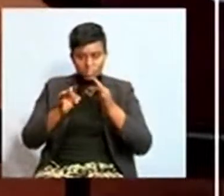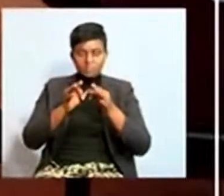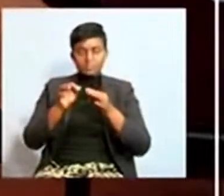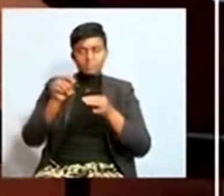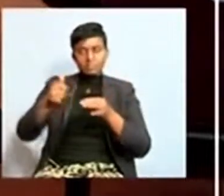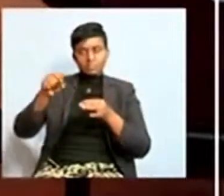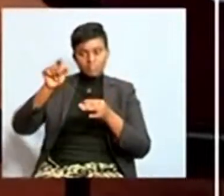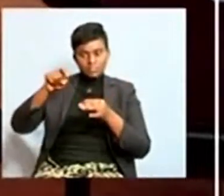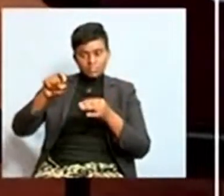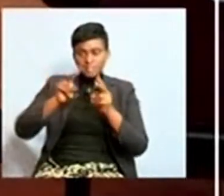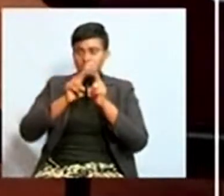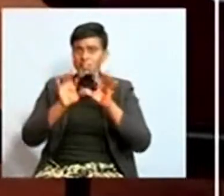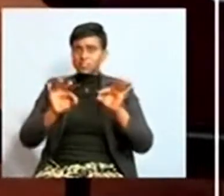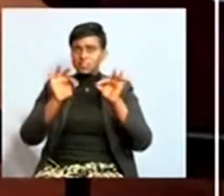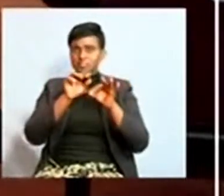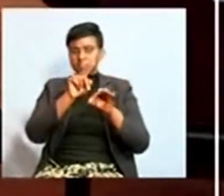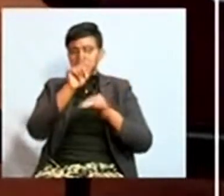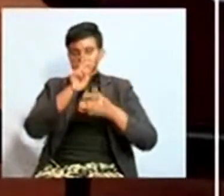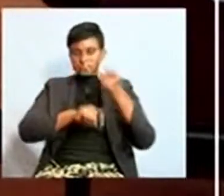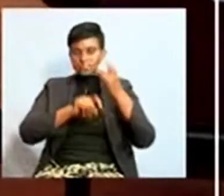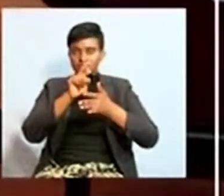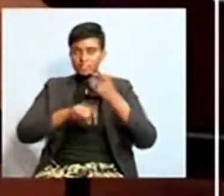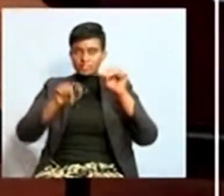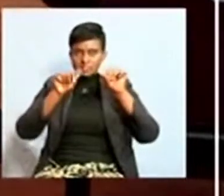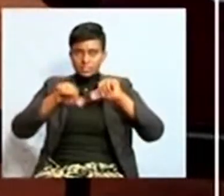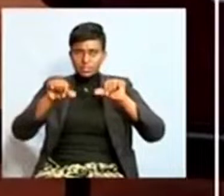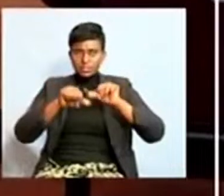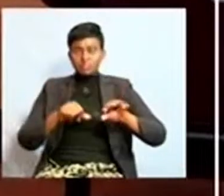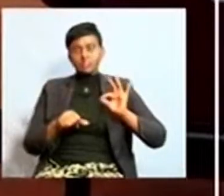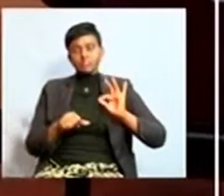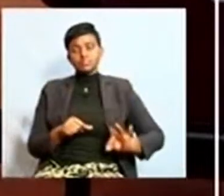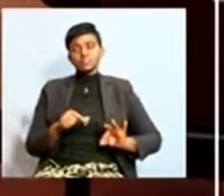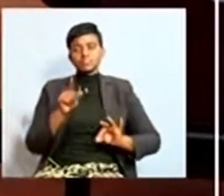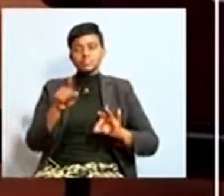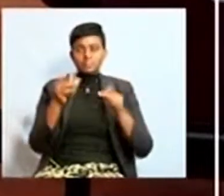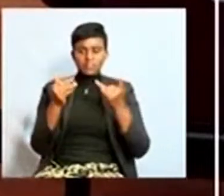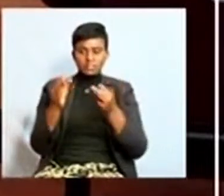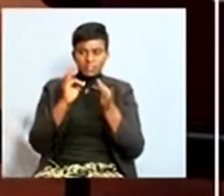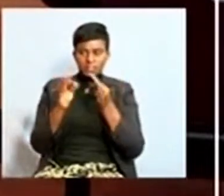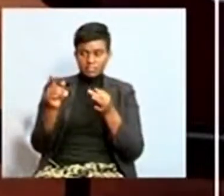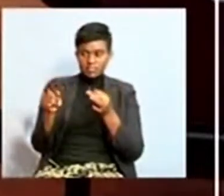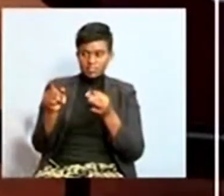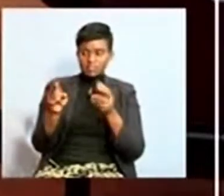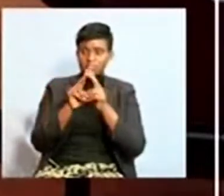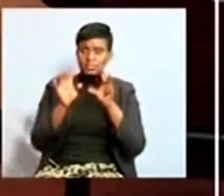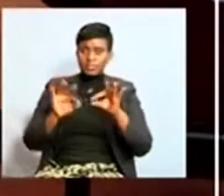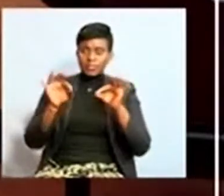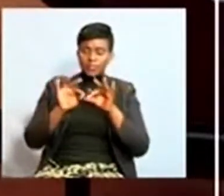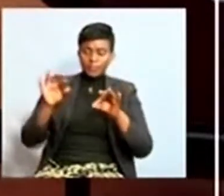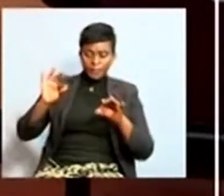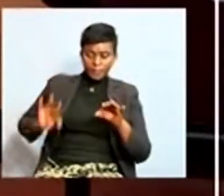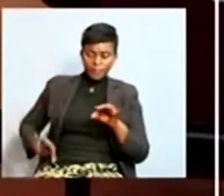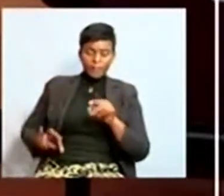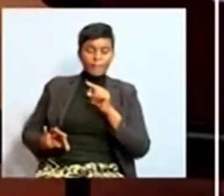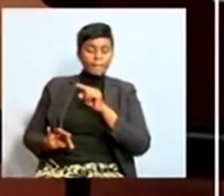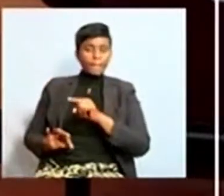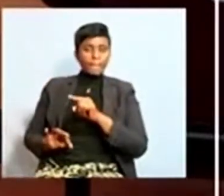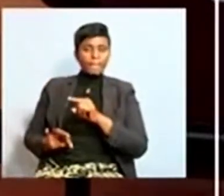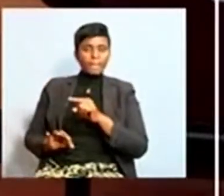need a critical cost-benefit analysis. Now, if this critical benefit